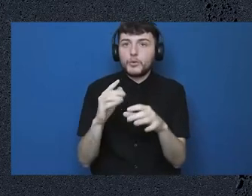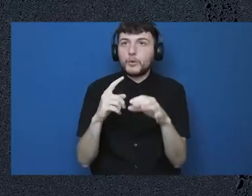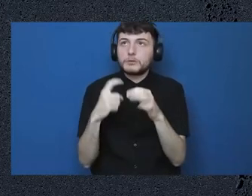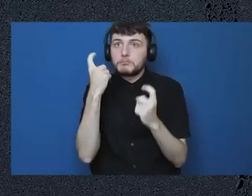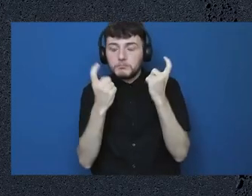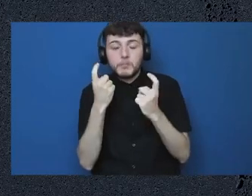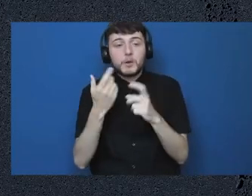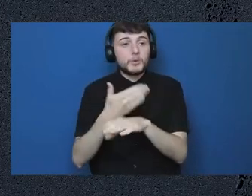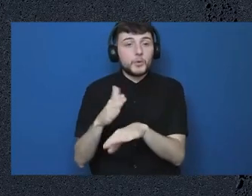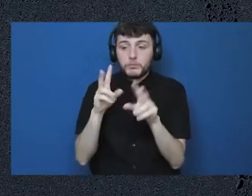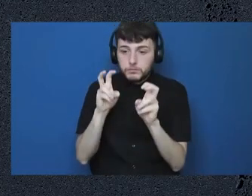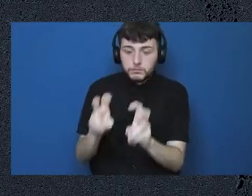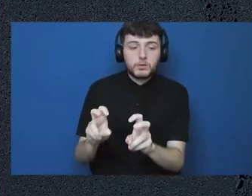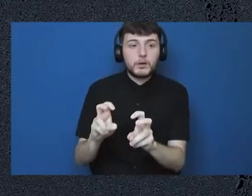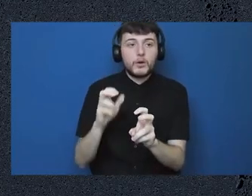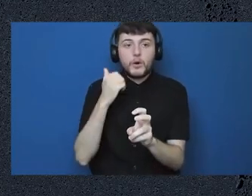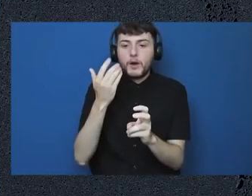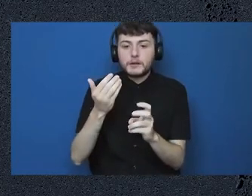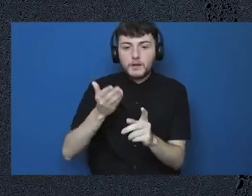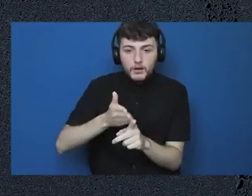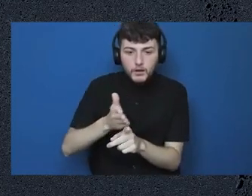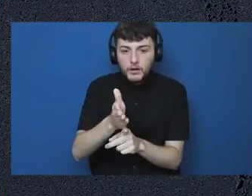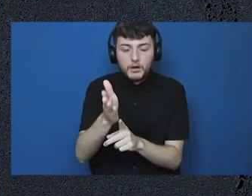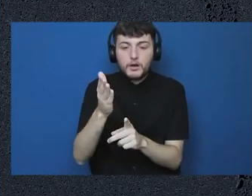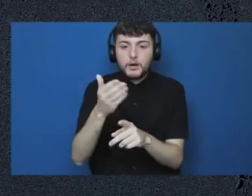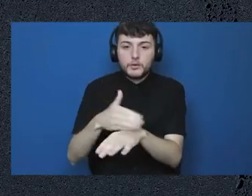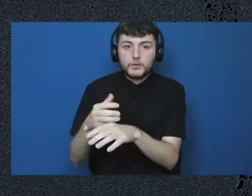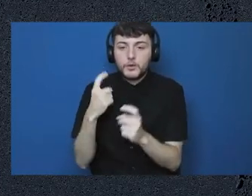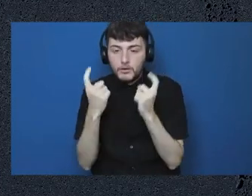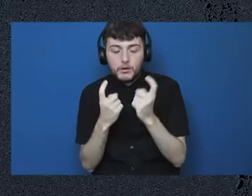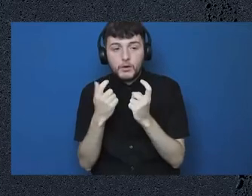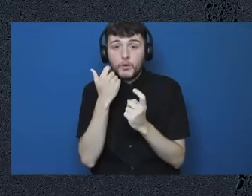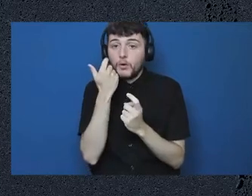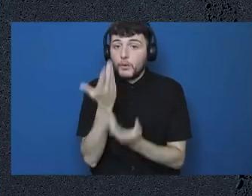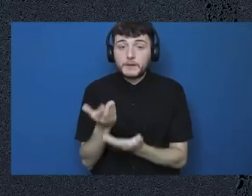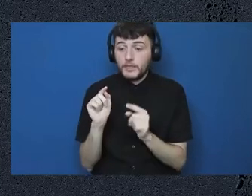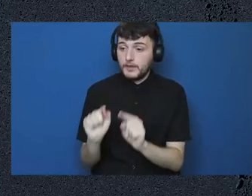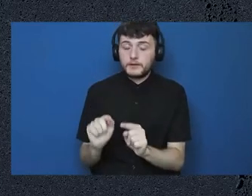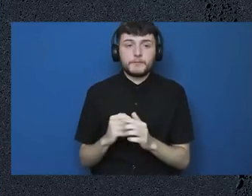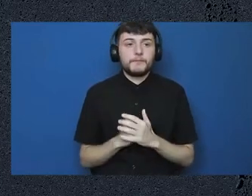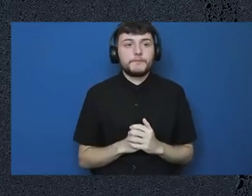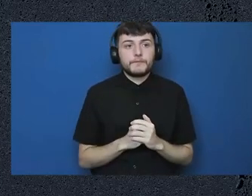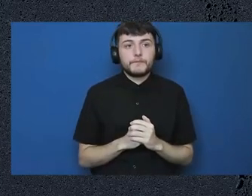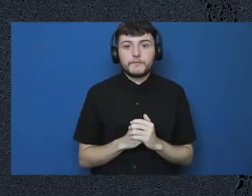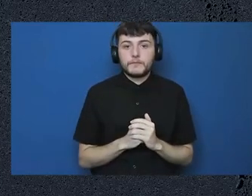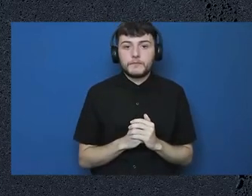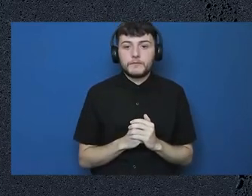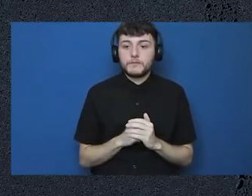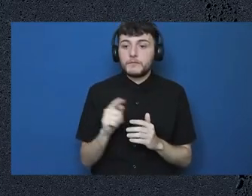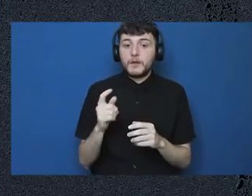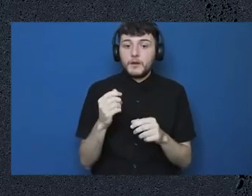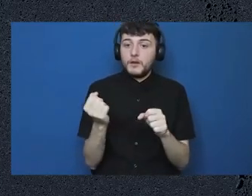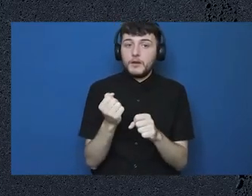you know, where shall we go next with this particular type of research? It's more of a best, isn't it? And you craft all these grants that